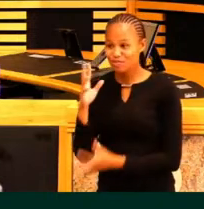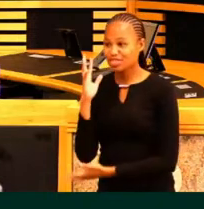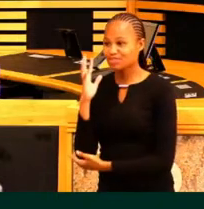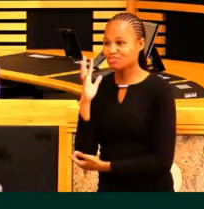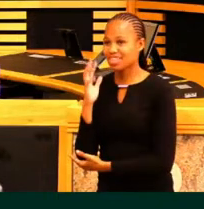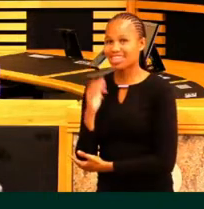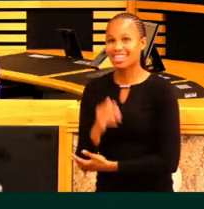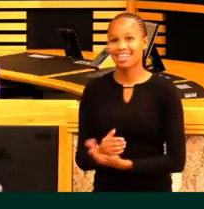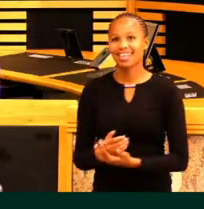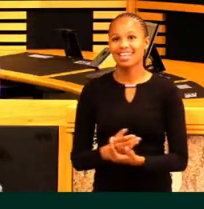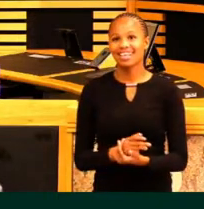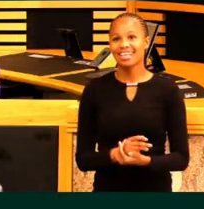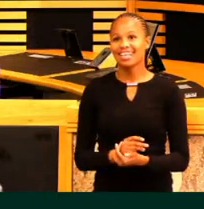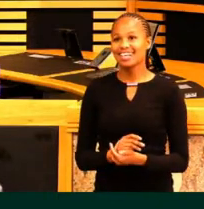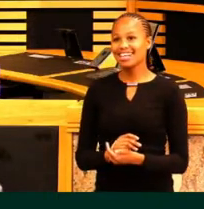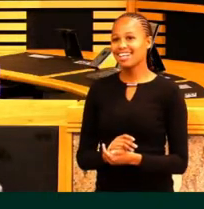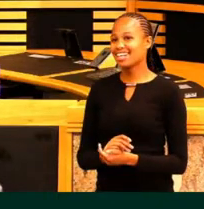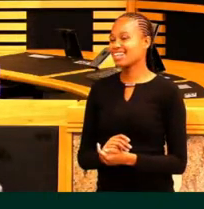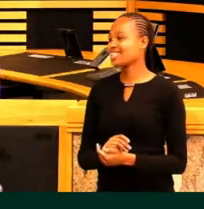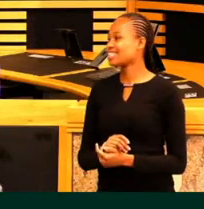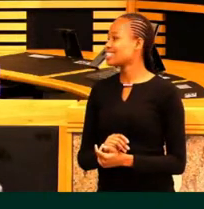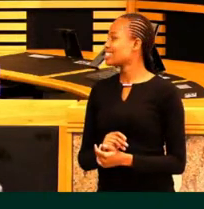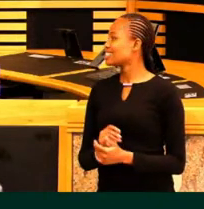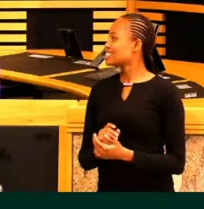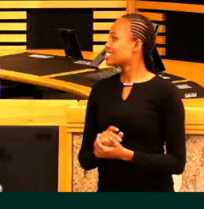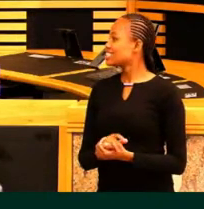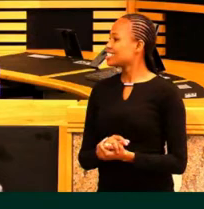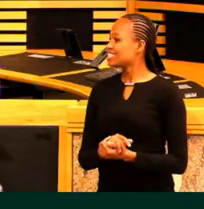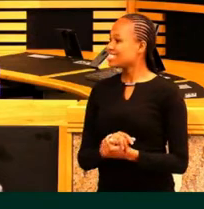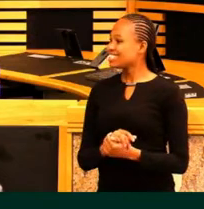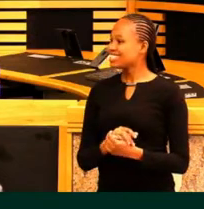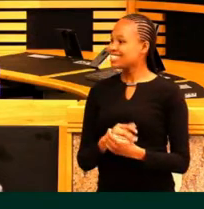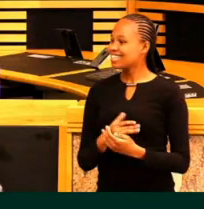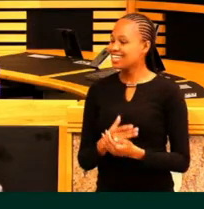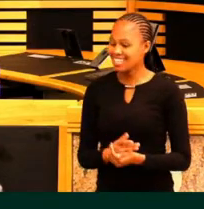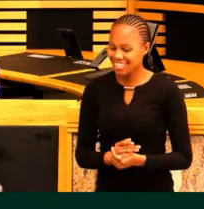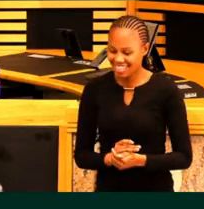president honorable speaker